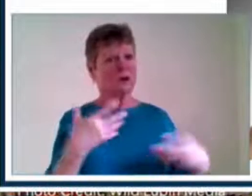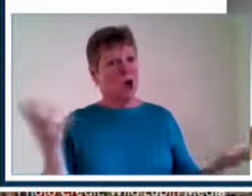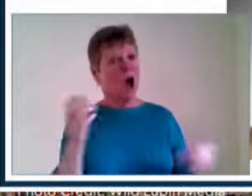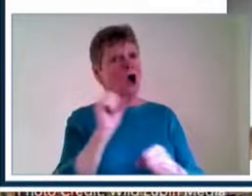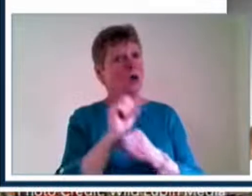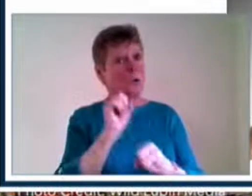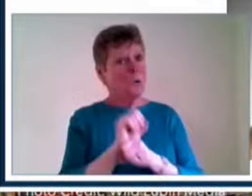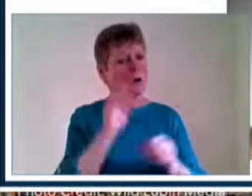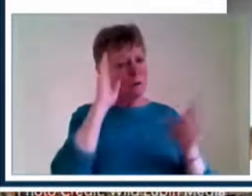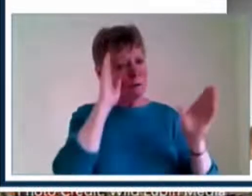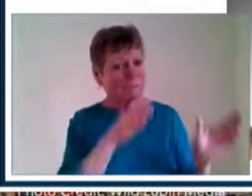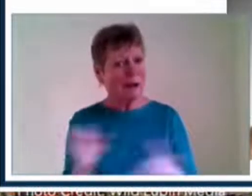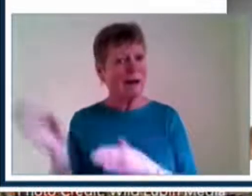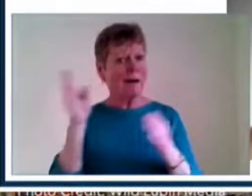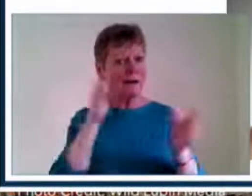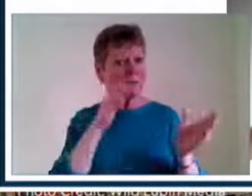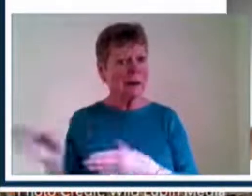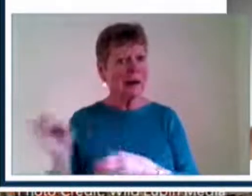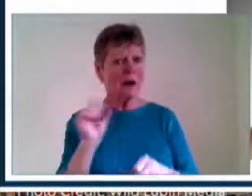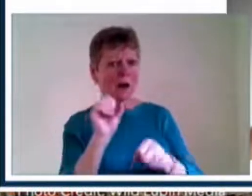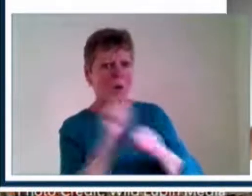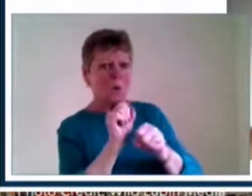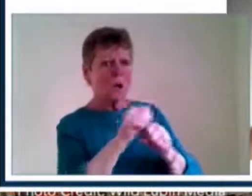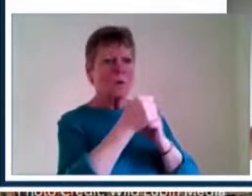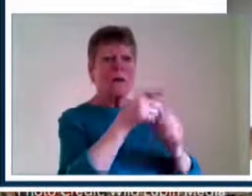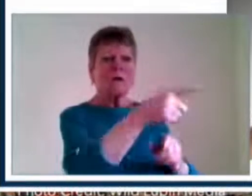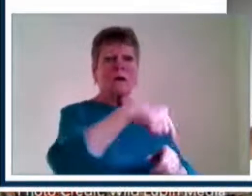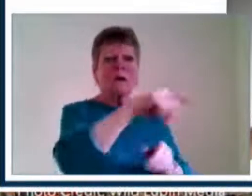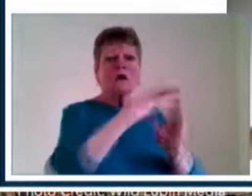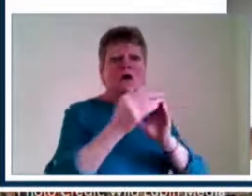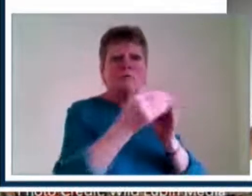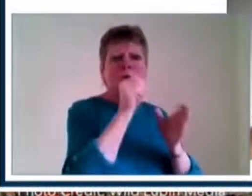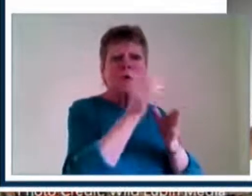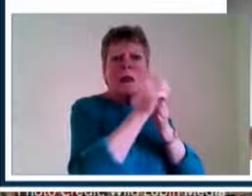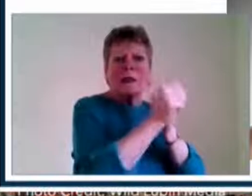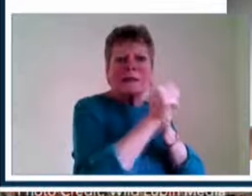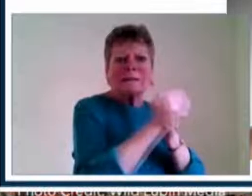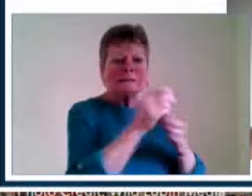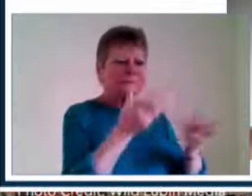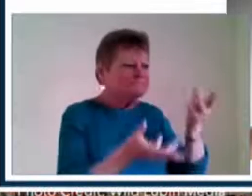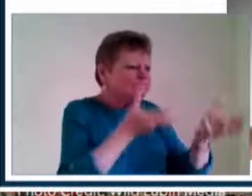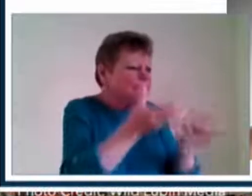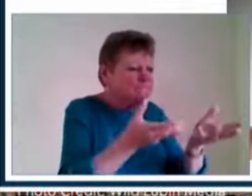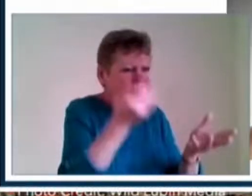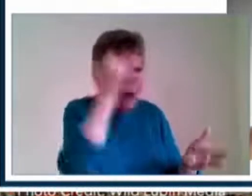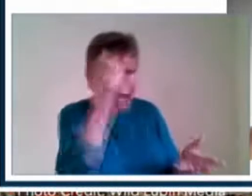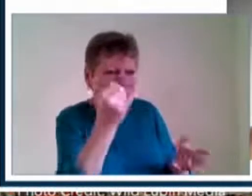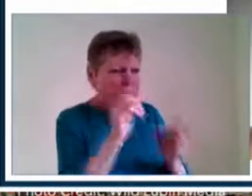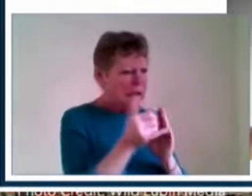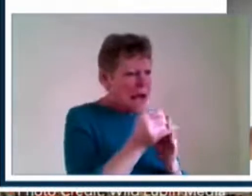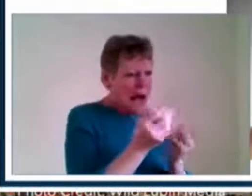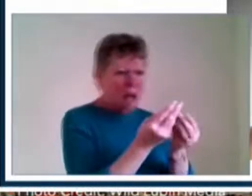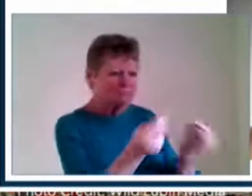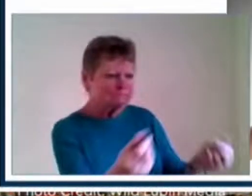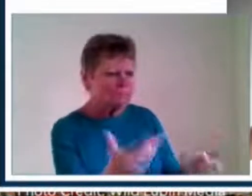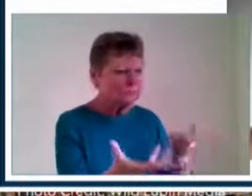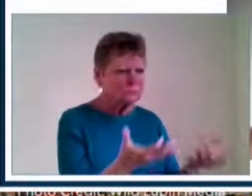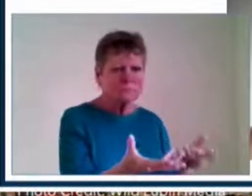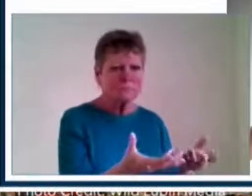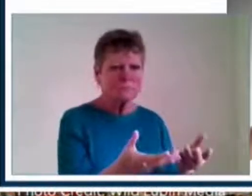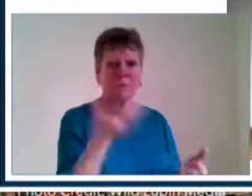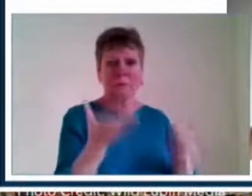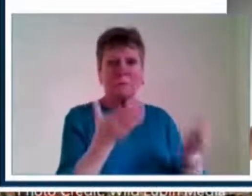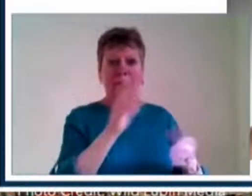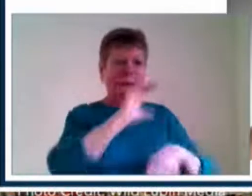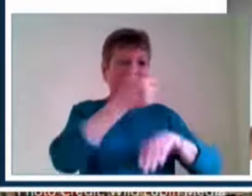and planning, working with community leaders and developing targeted solutions. It could mean things like dropping clinics, the use